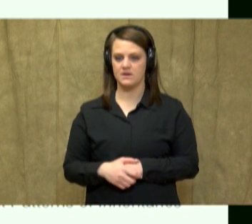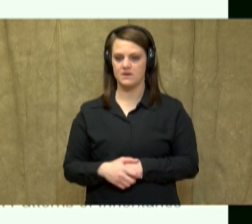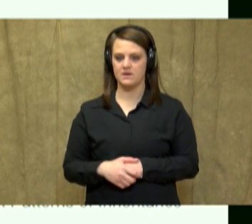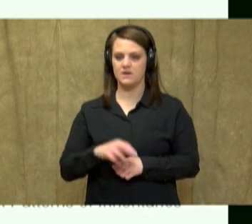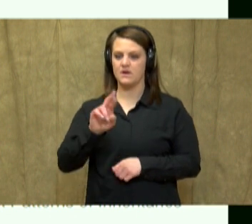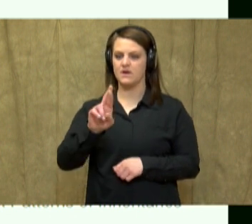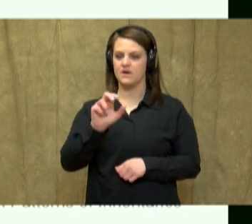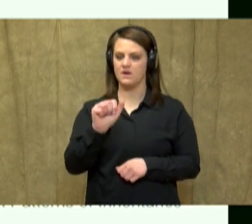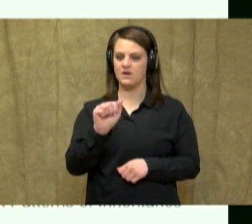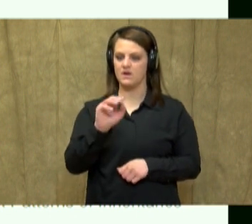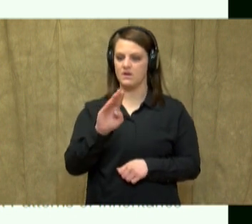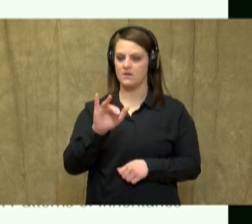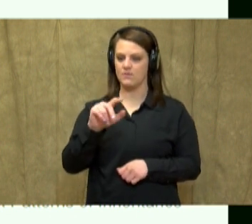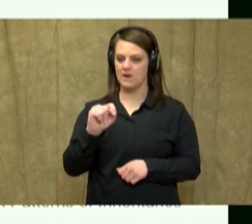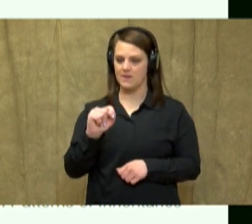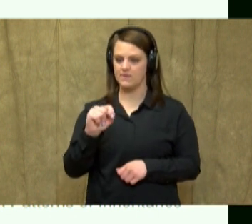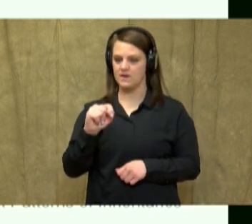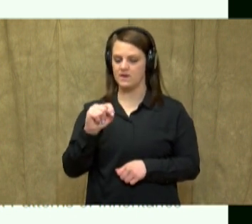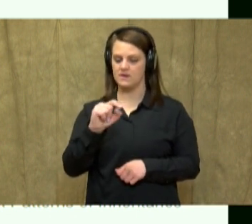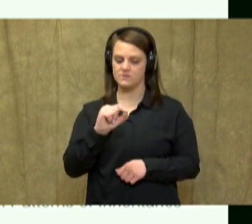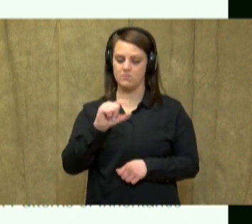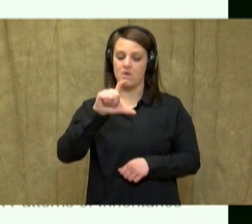this is black, capital C is black,